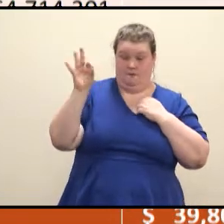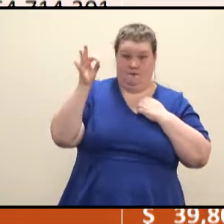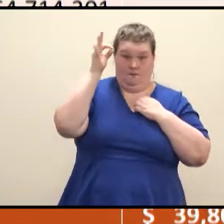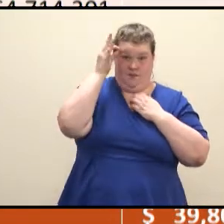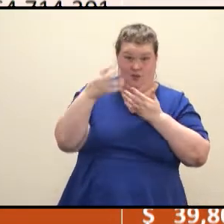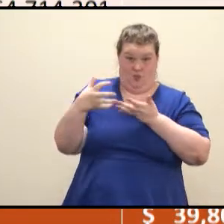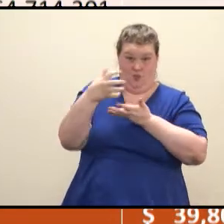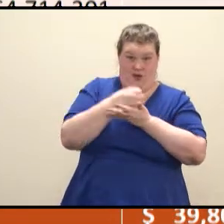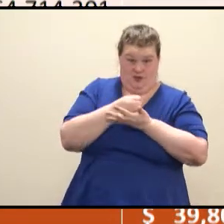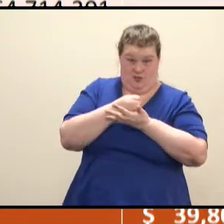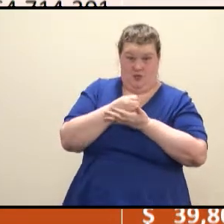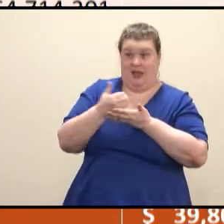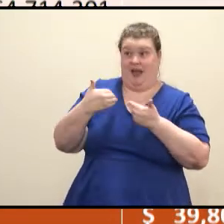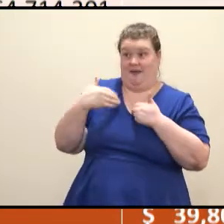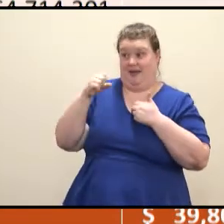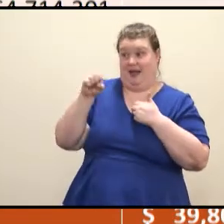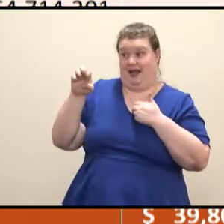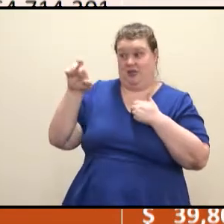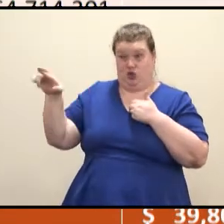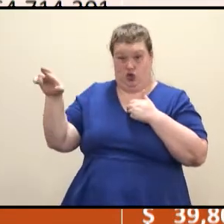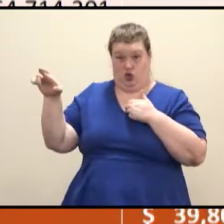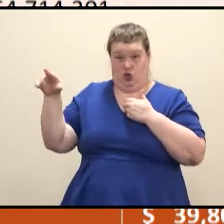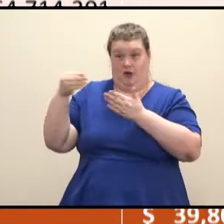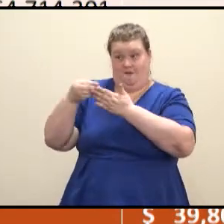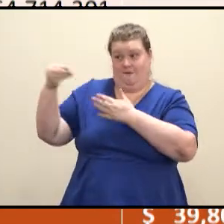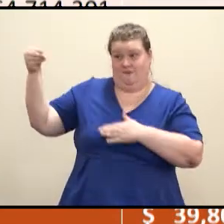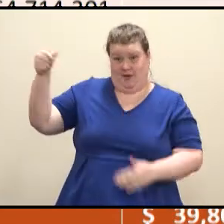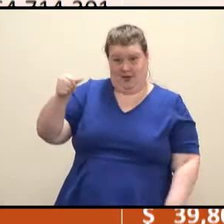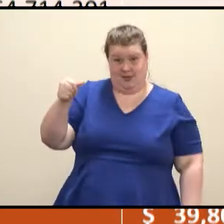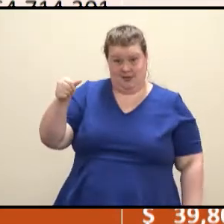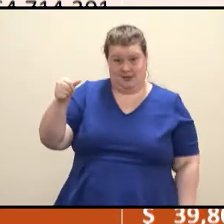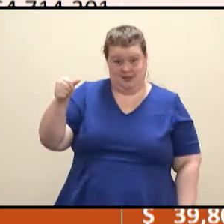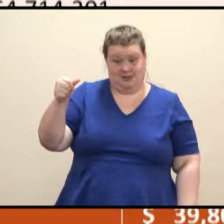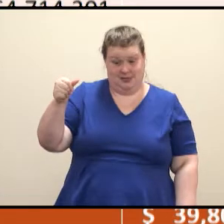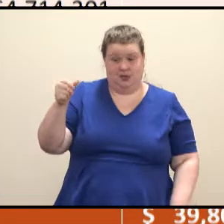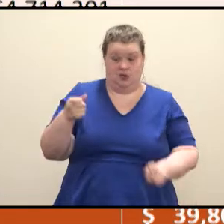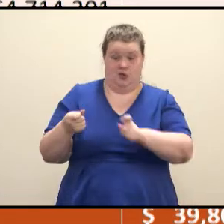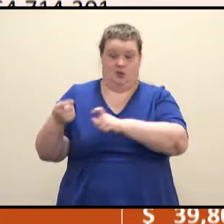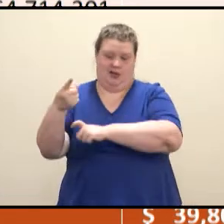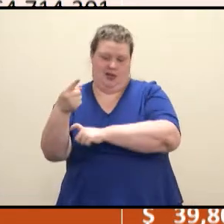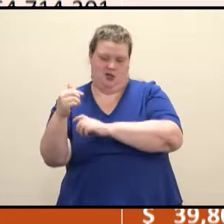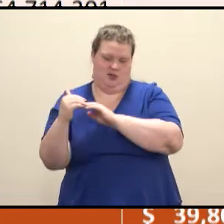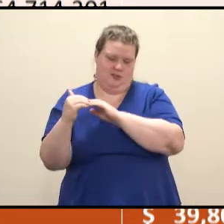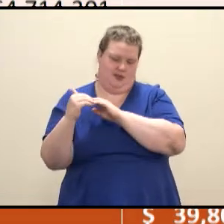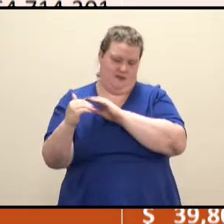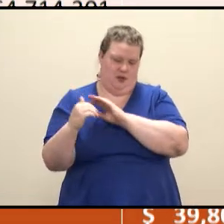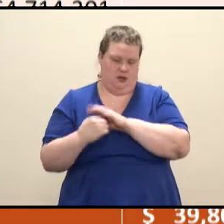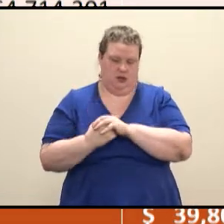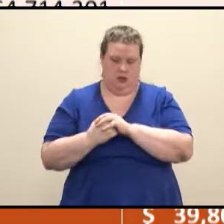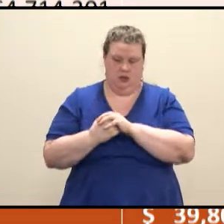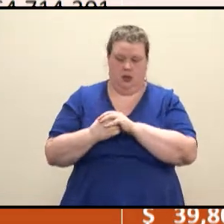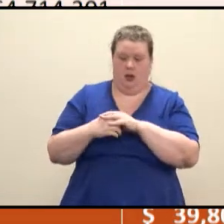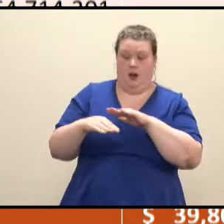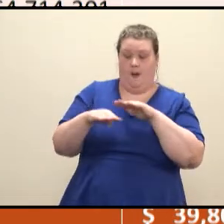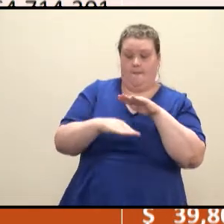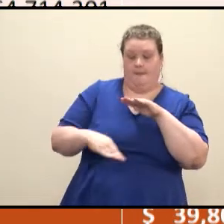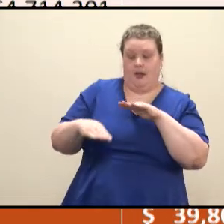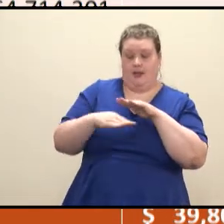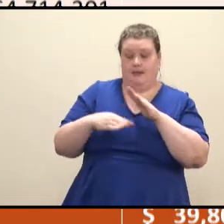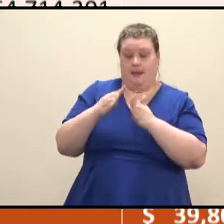have a lot of ESSER funds we're spending, so I'm leaving those pretty flat for next year. Our base